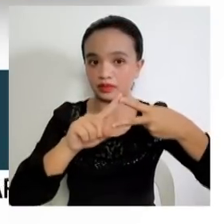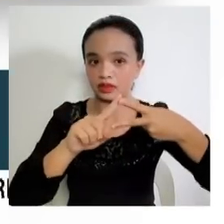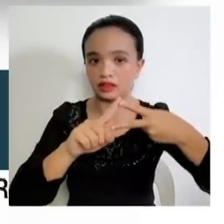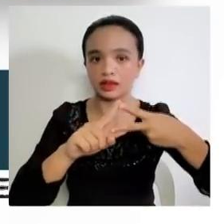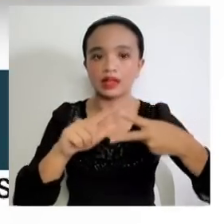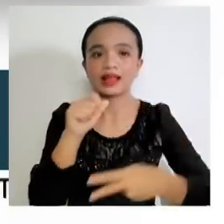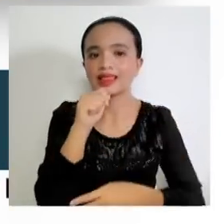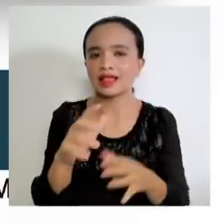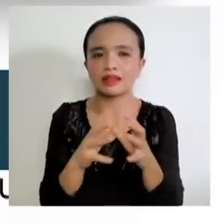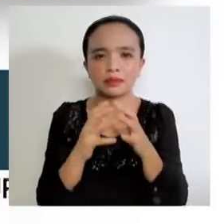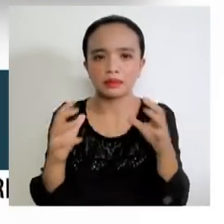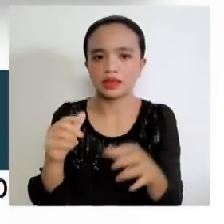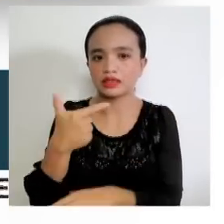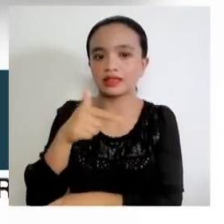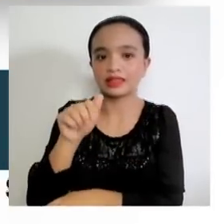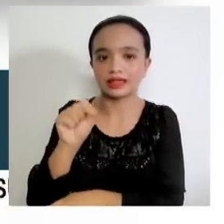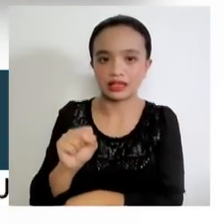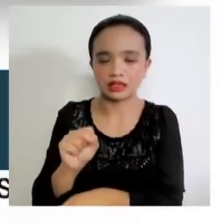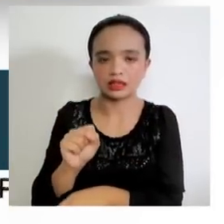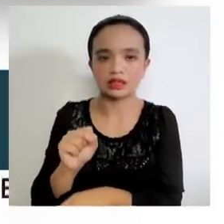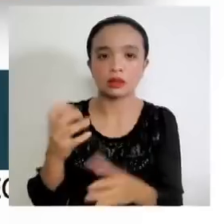much gas in the magma,